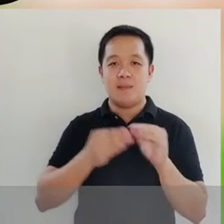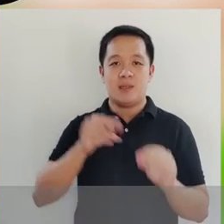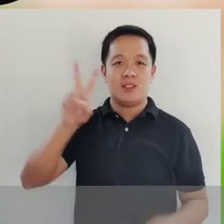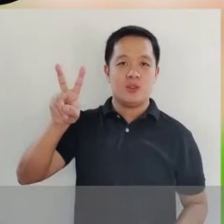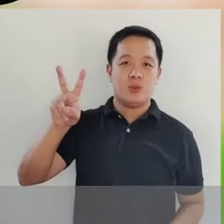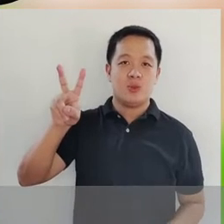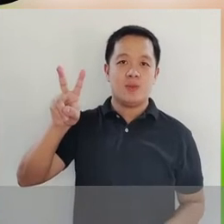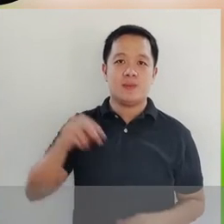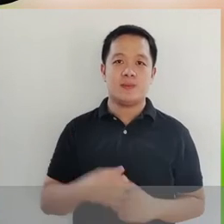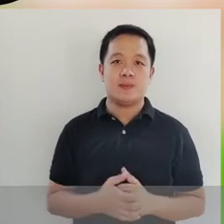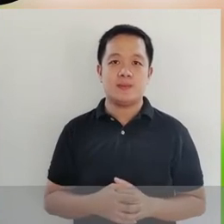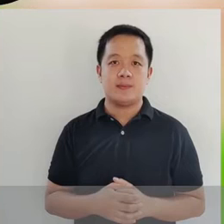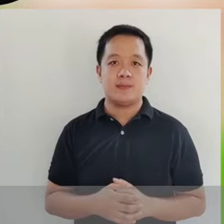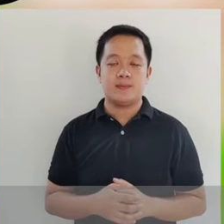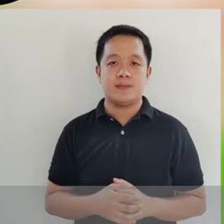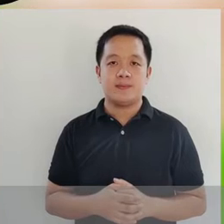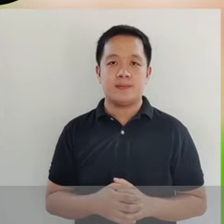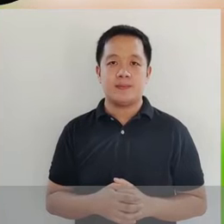Number 2.